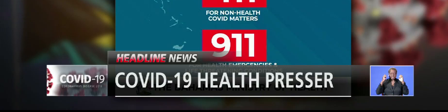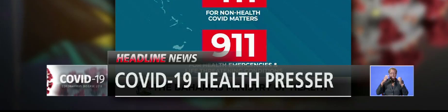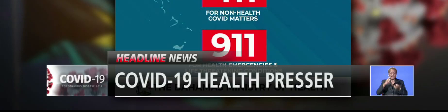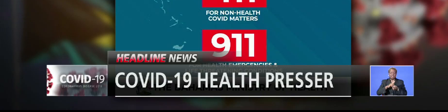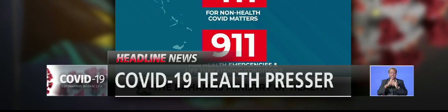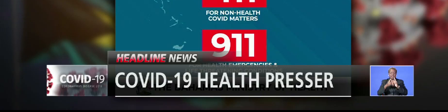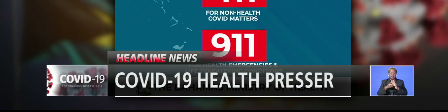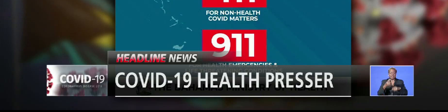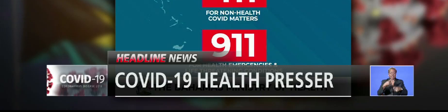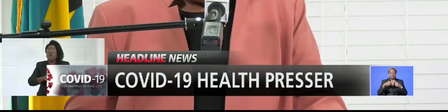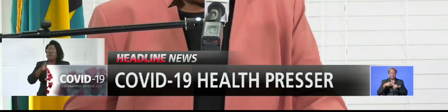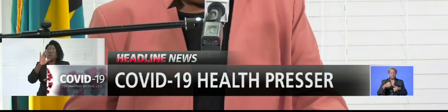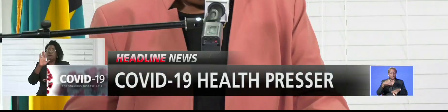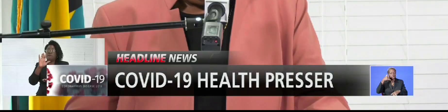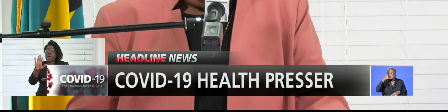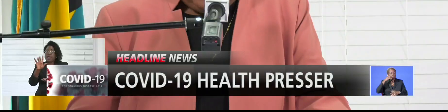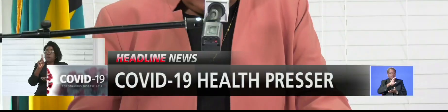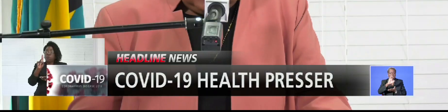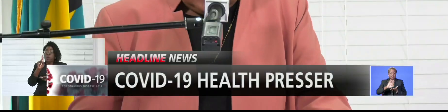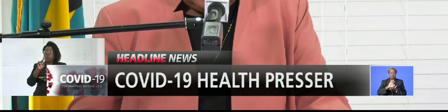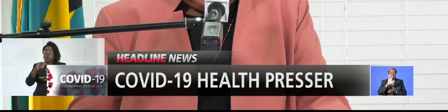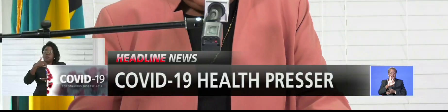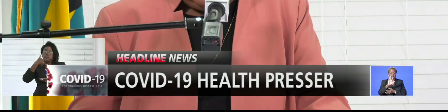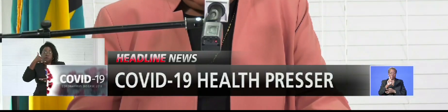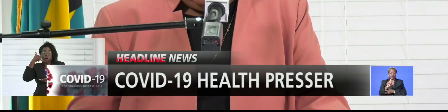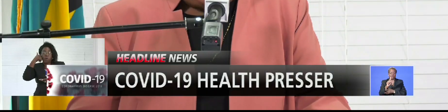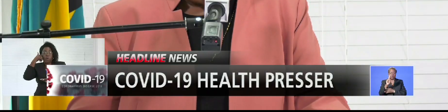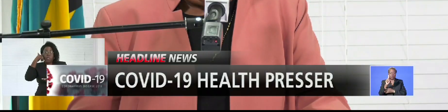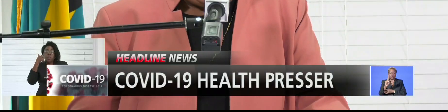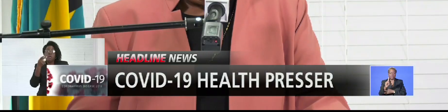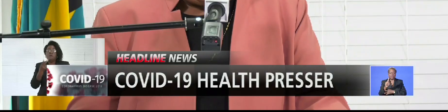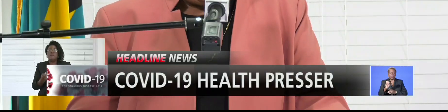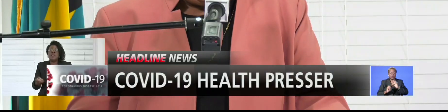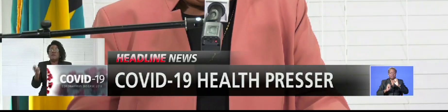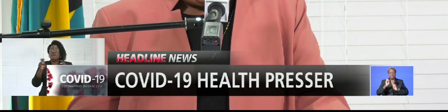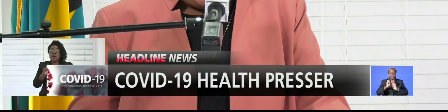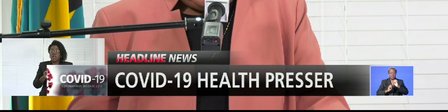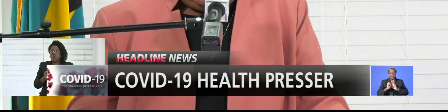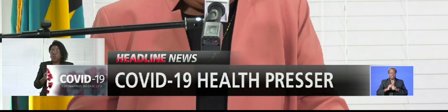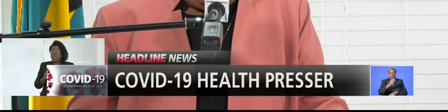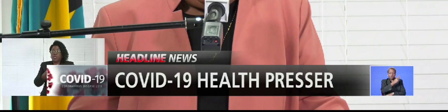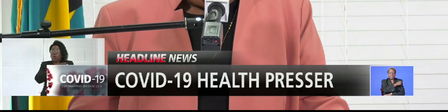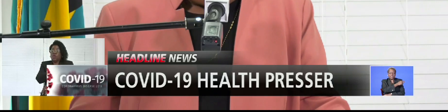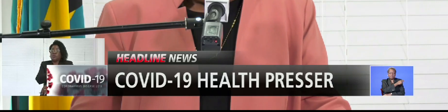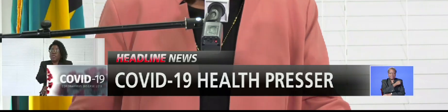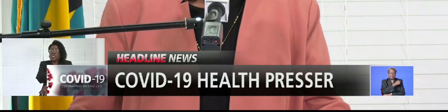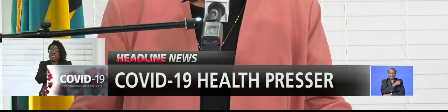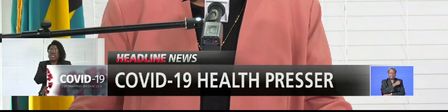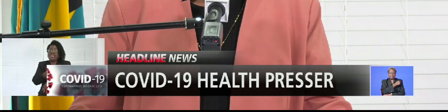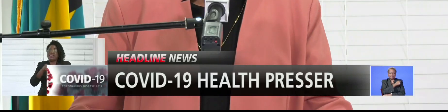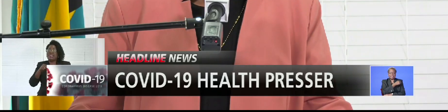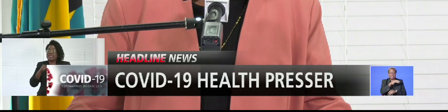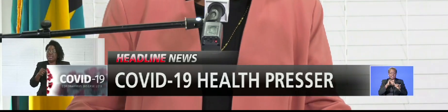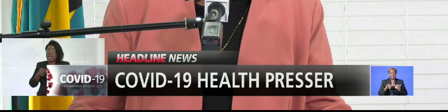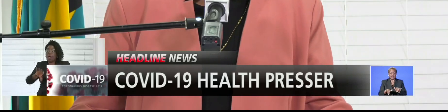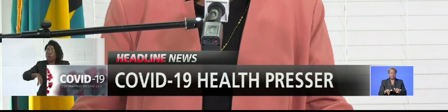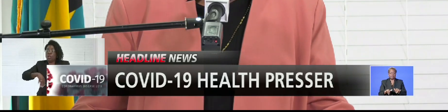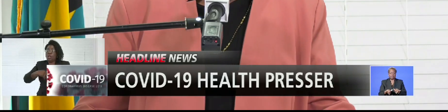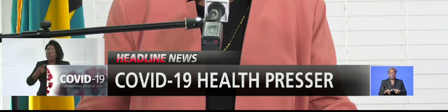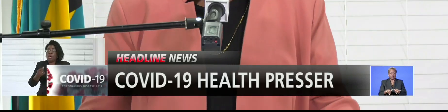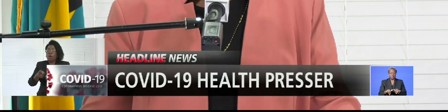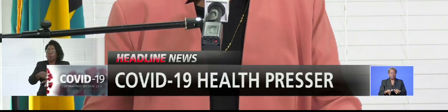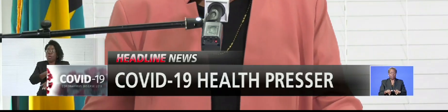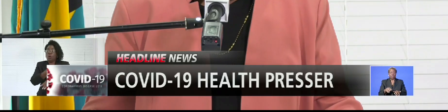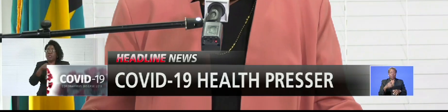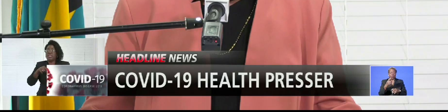the 511. We evaluate the hospitalization stay when symptoms